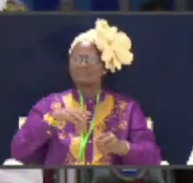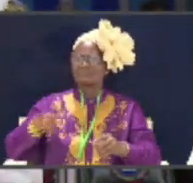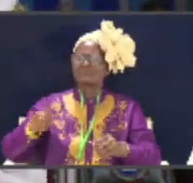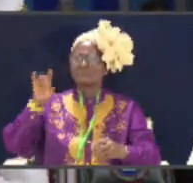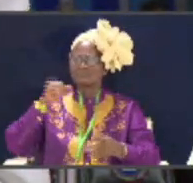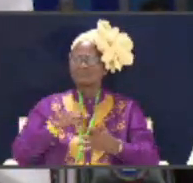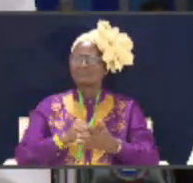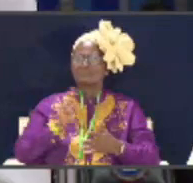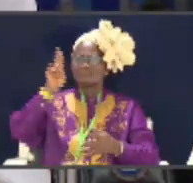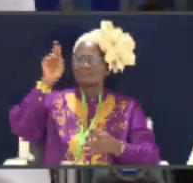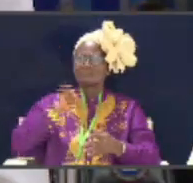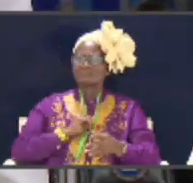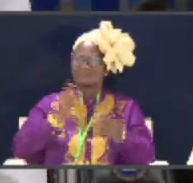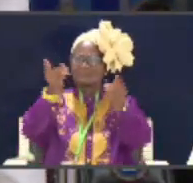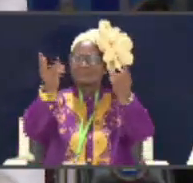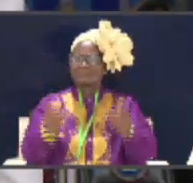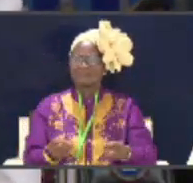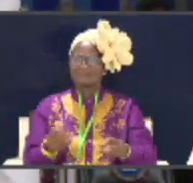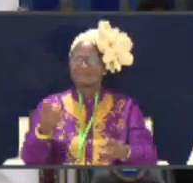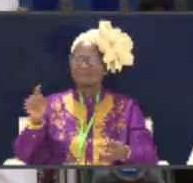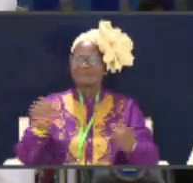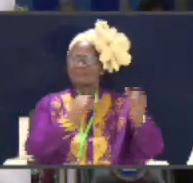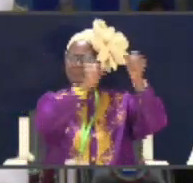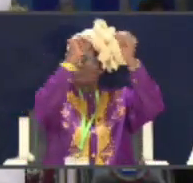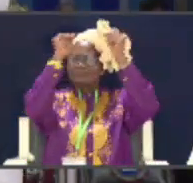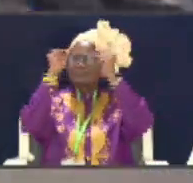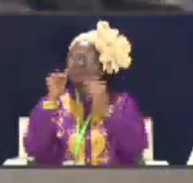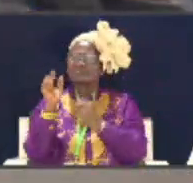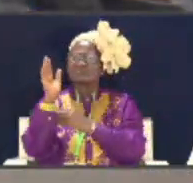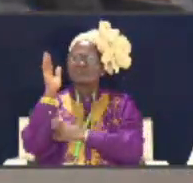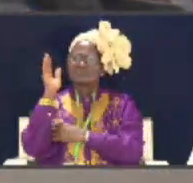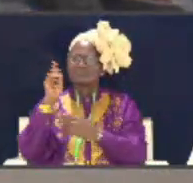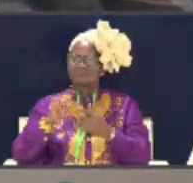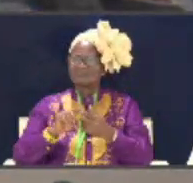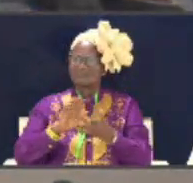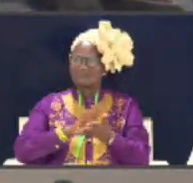I want the Almighty God to clean up your life.